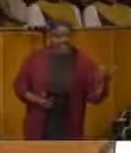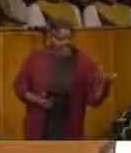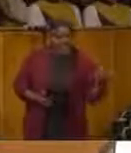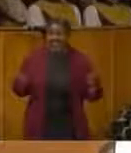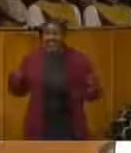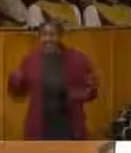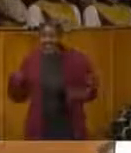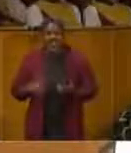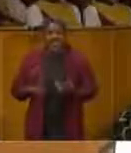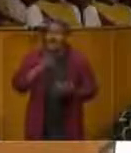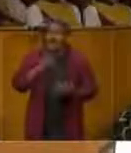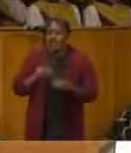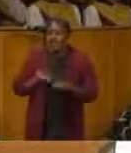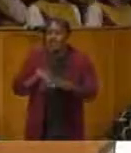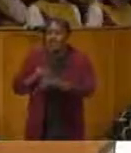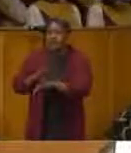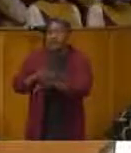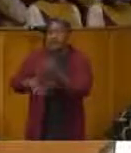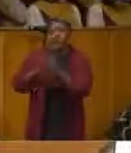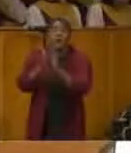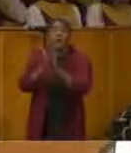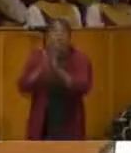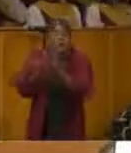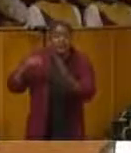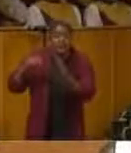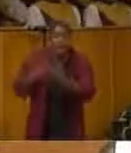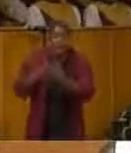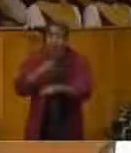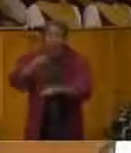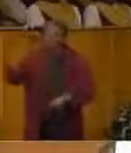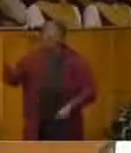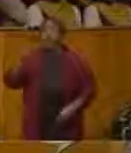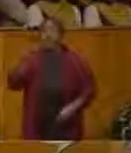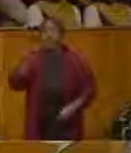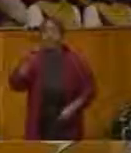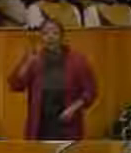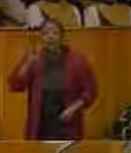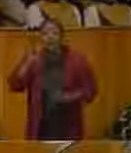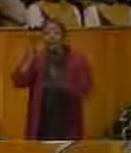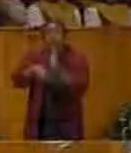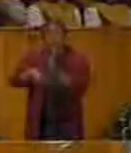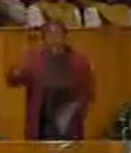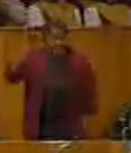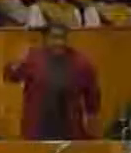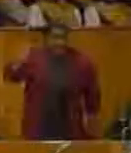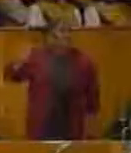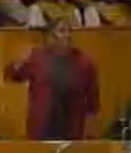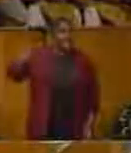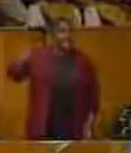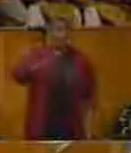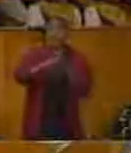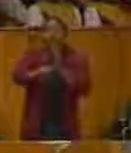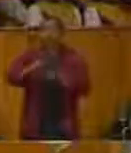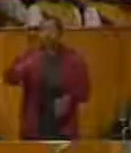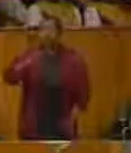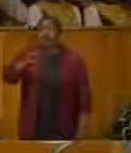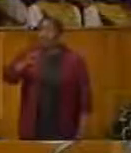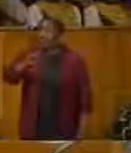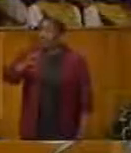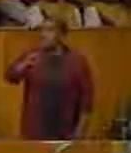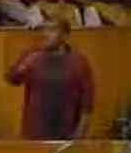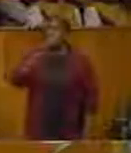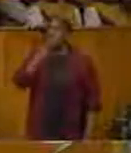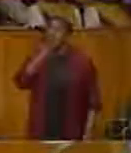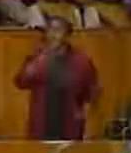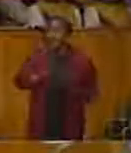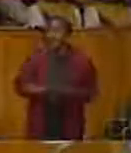It was inspired by their Bible study on 1 Timothy chapter 6 and verse number 10